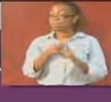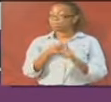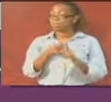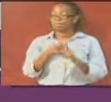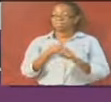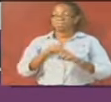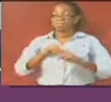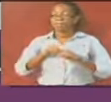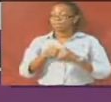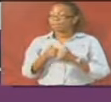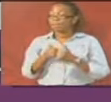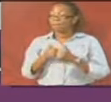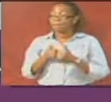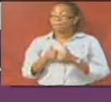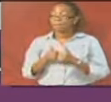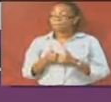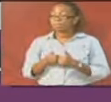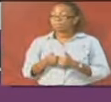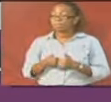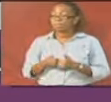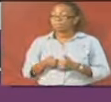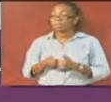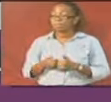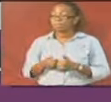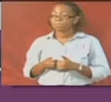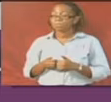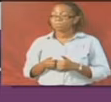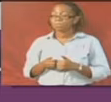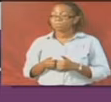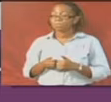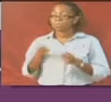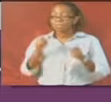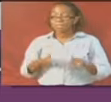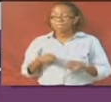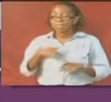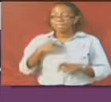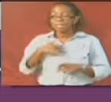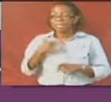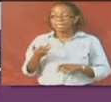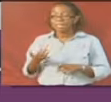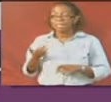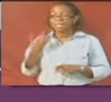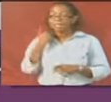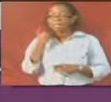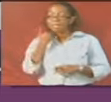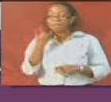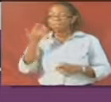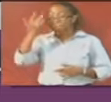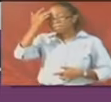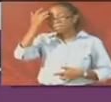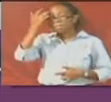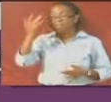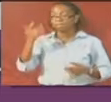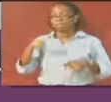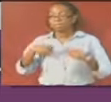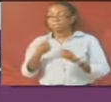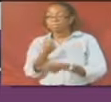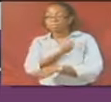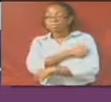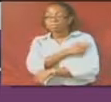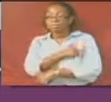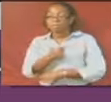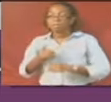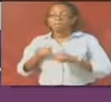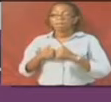having, well, that first case having now been discovered, going forward, are all positives now going to be sequenced to